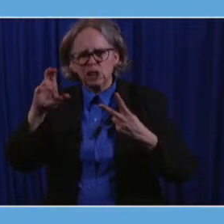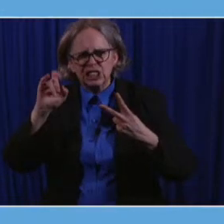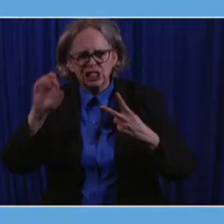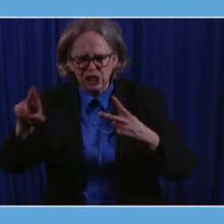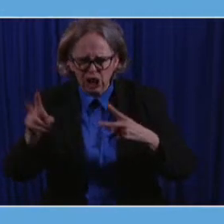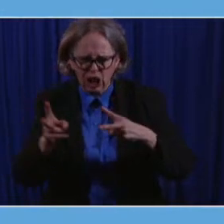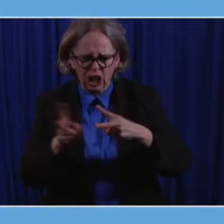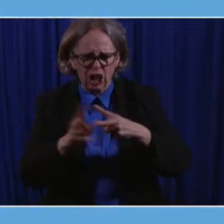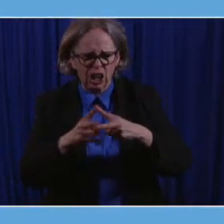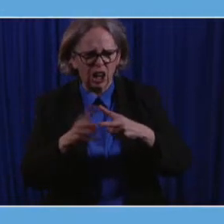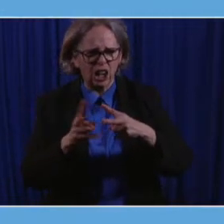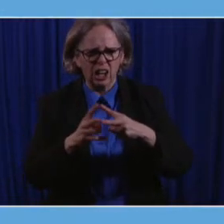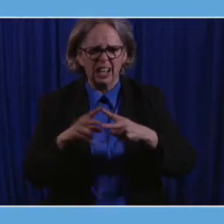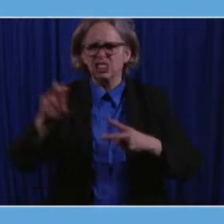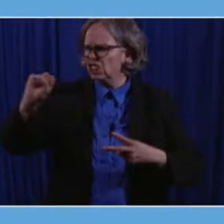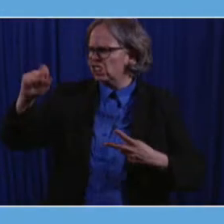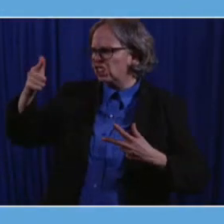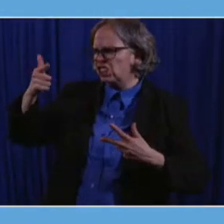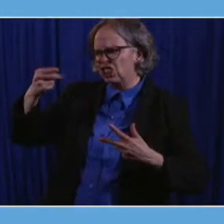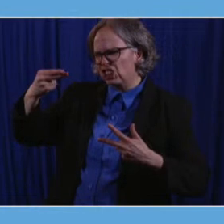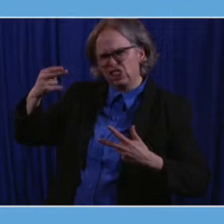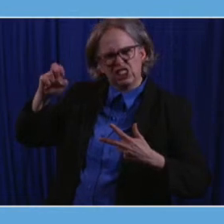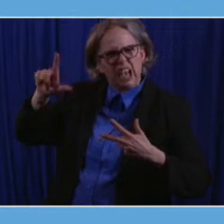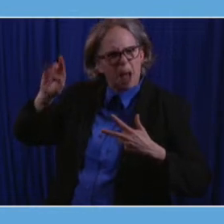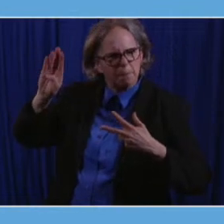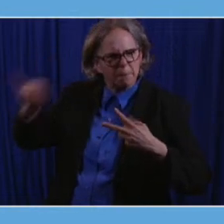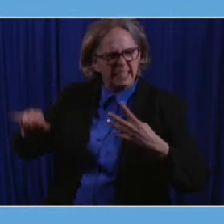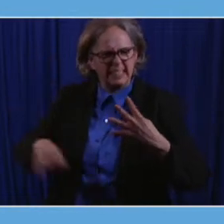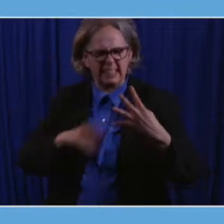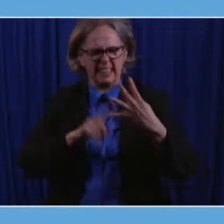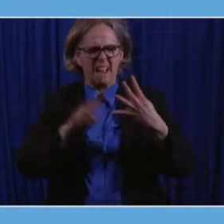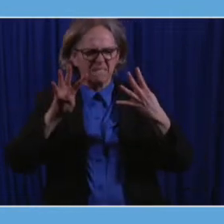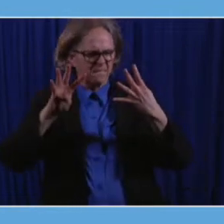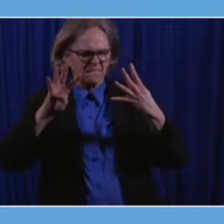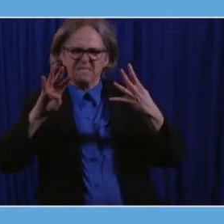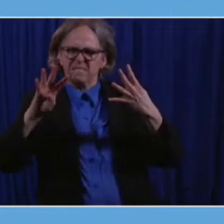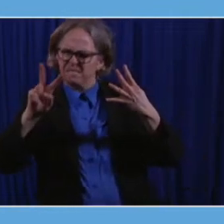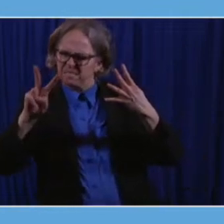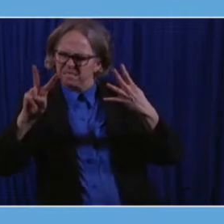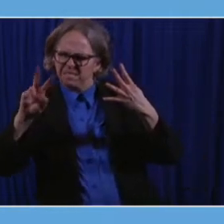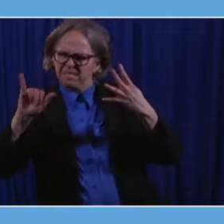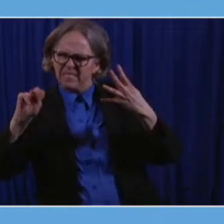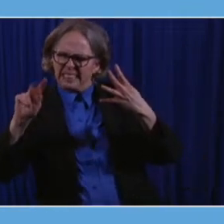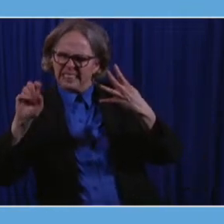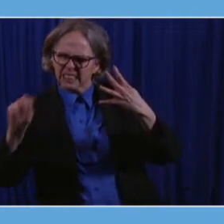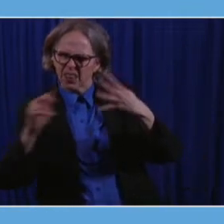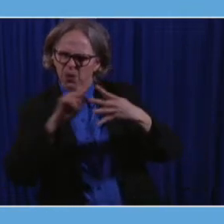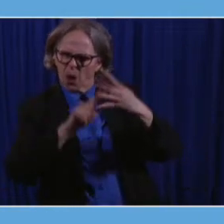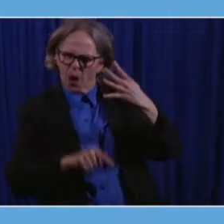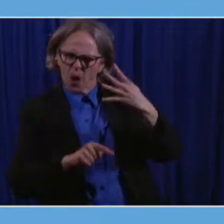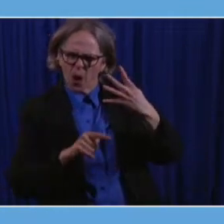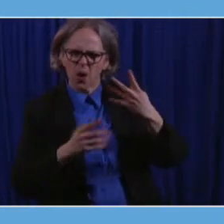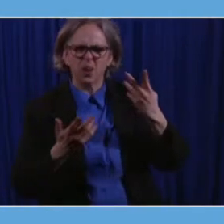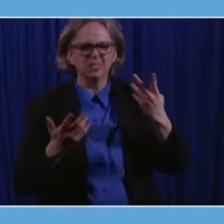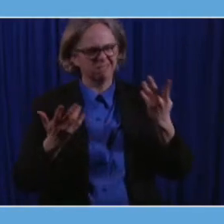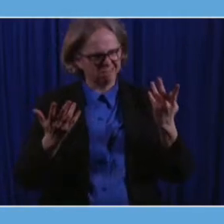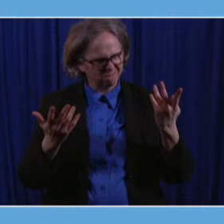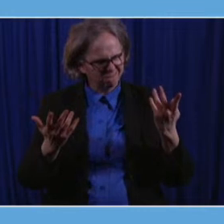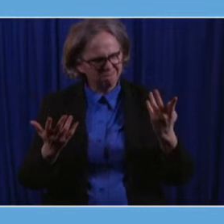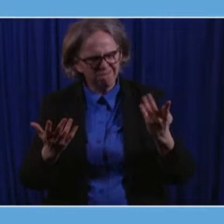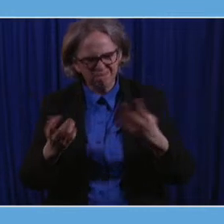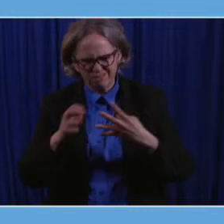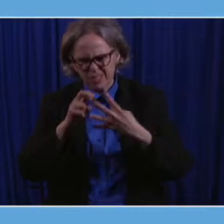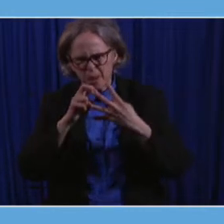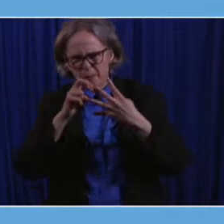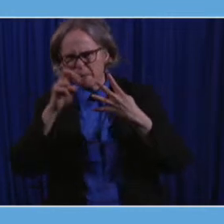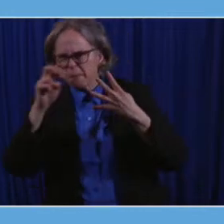orange up. Even though there are 5 counties moving up, there are also 8 counties that are dropping. We're down to 55 red counties this